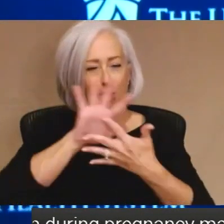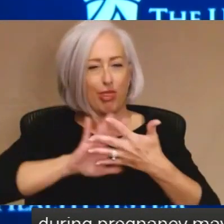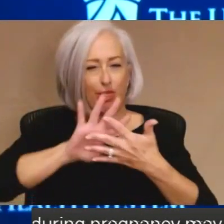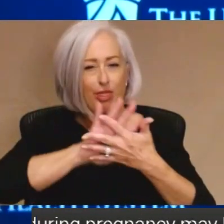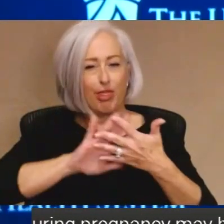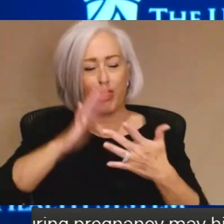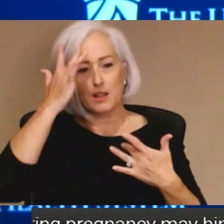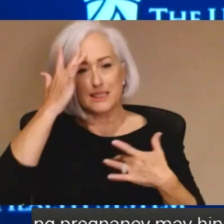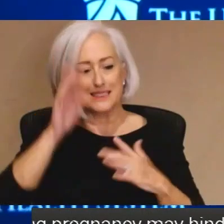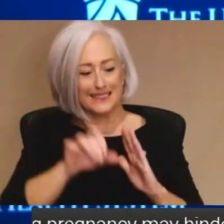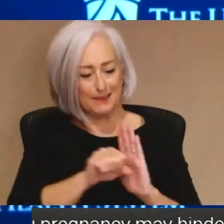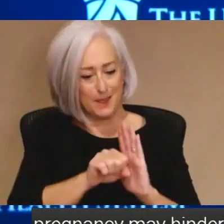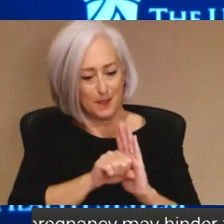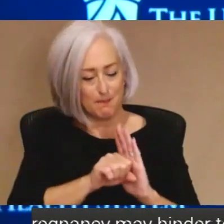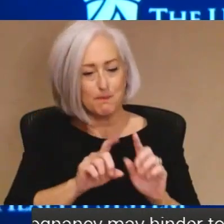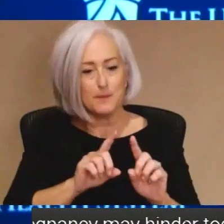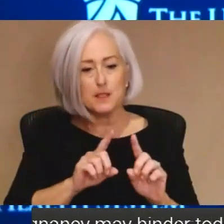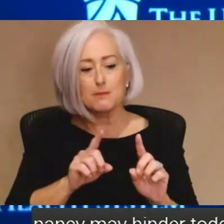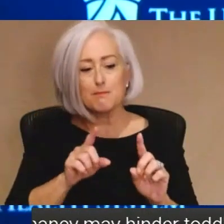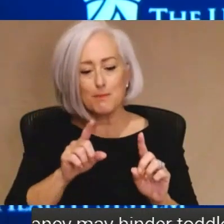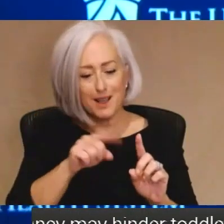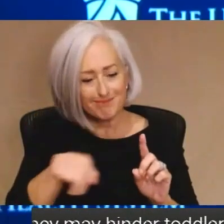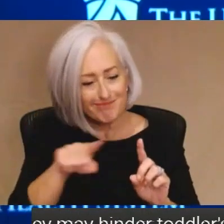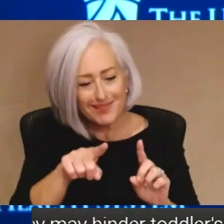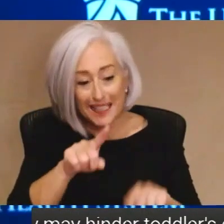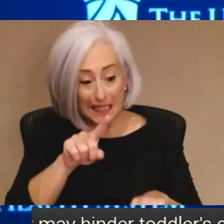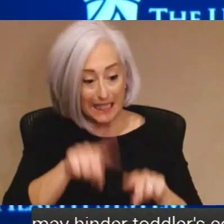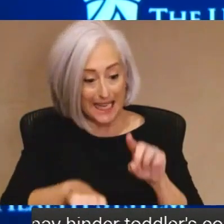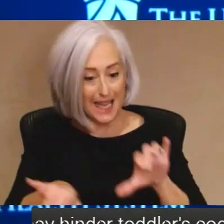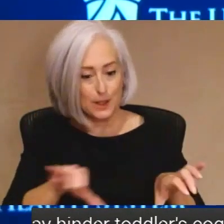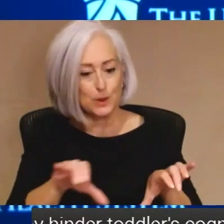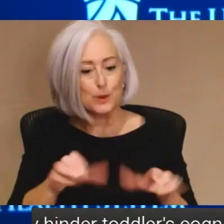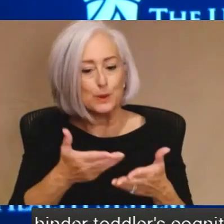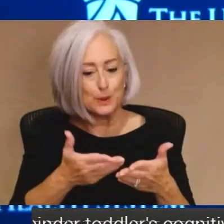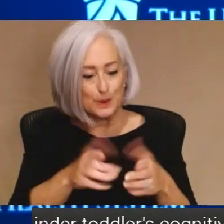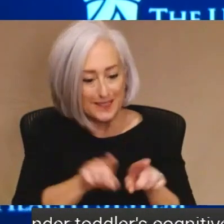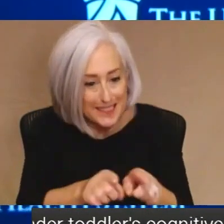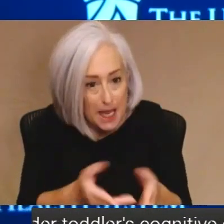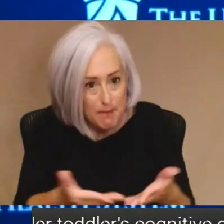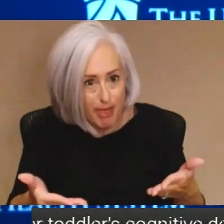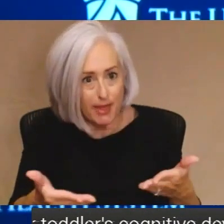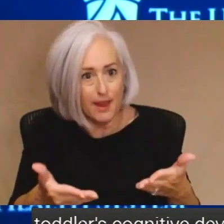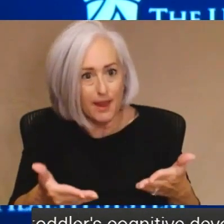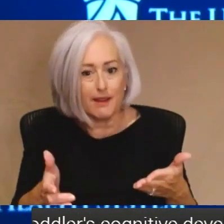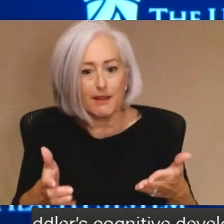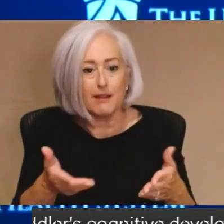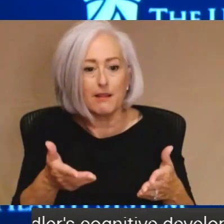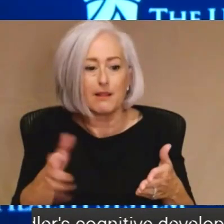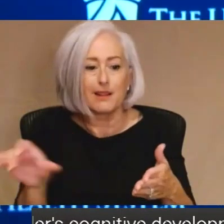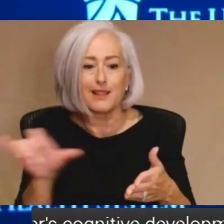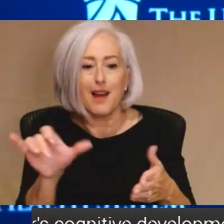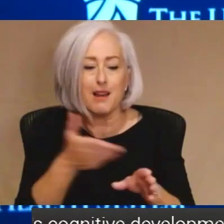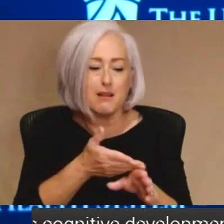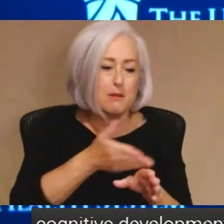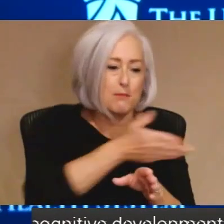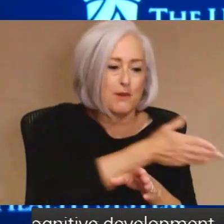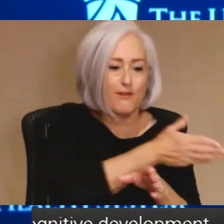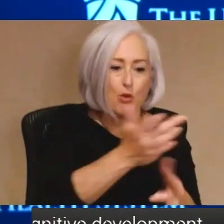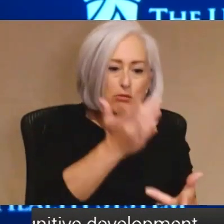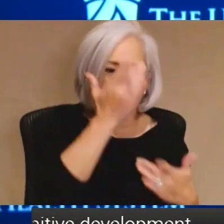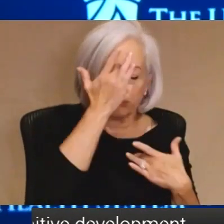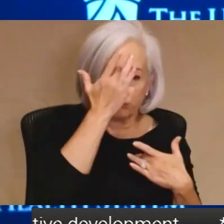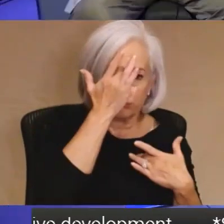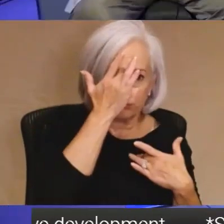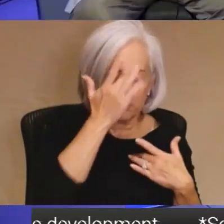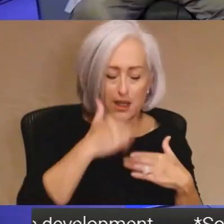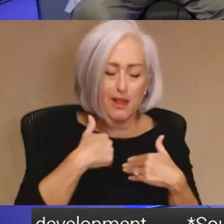they're definitely not able to do what they did before. They're tired, they can't do things. And that seems we just have to become a name for it now